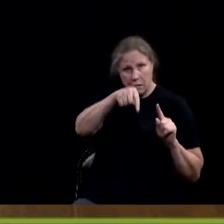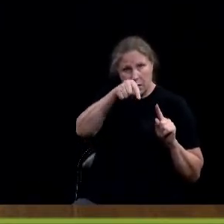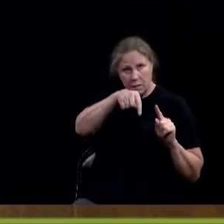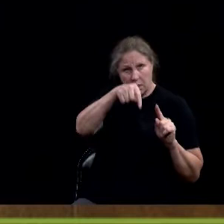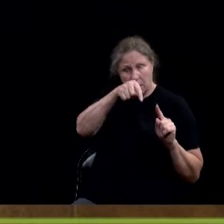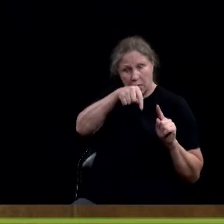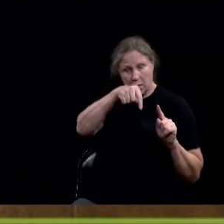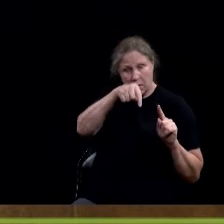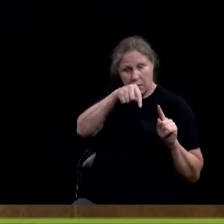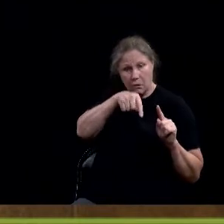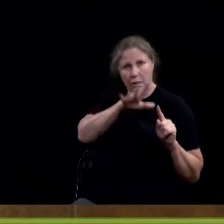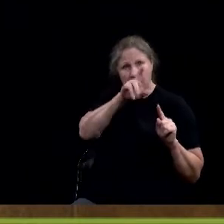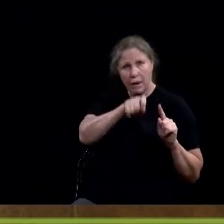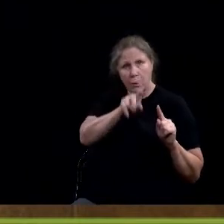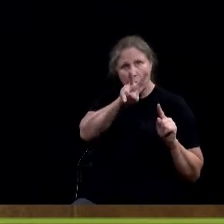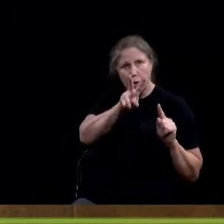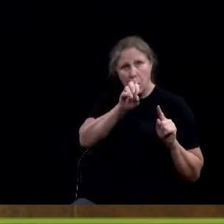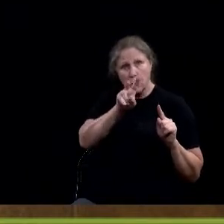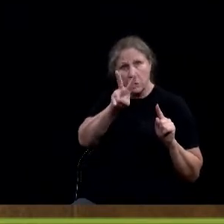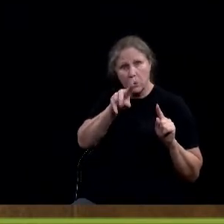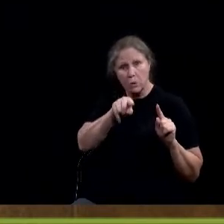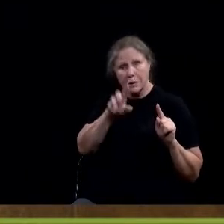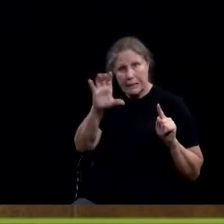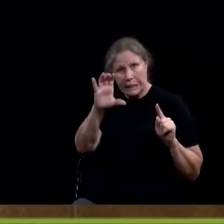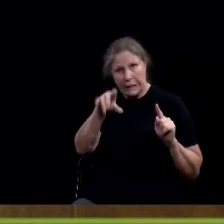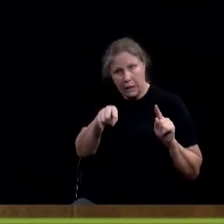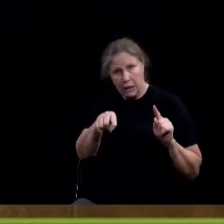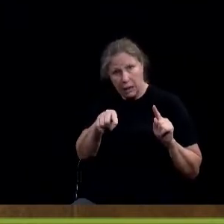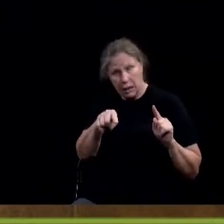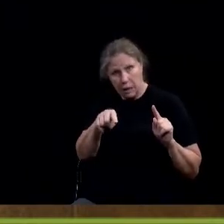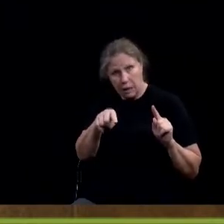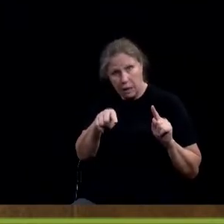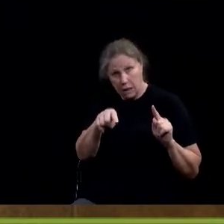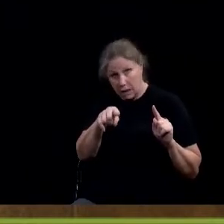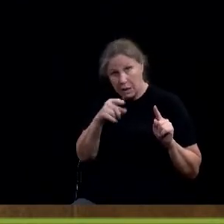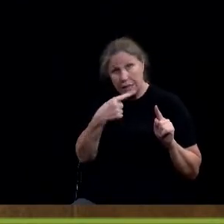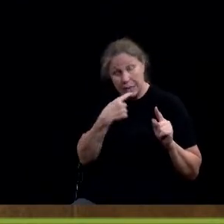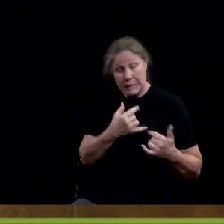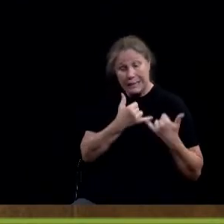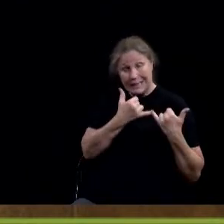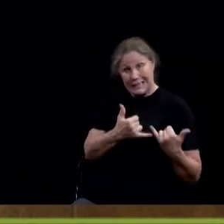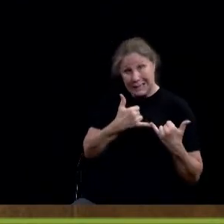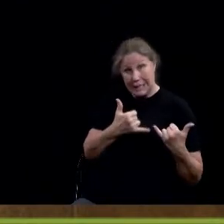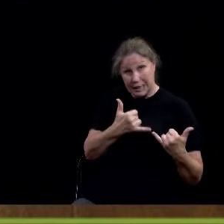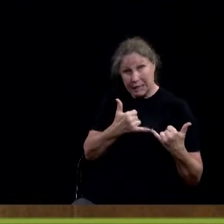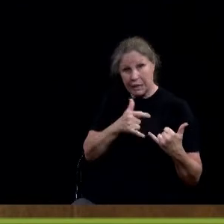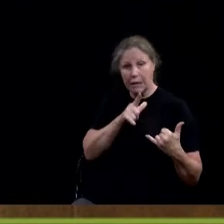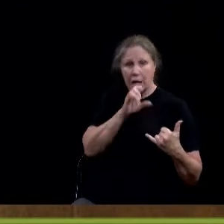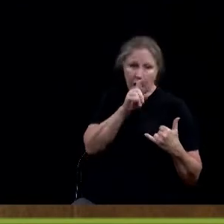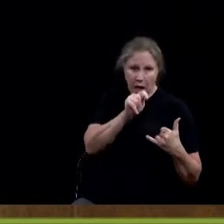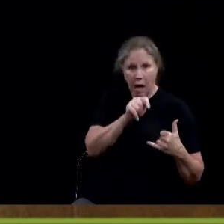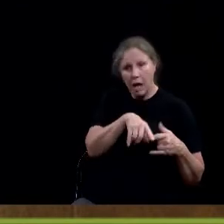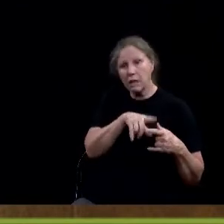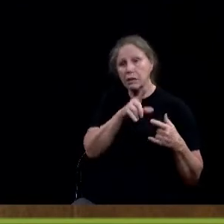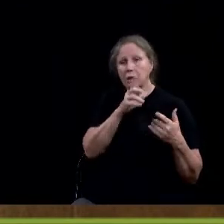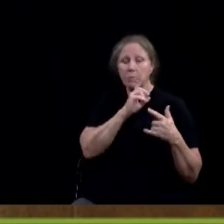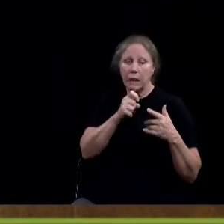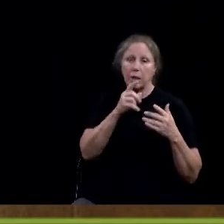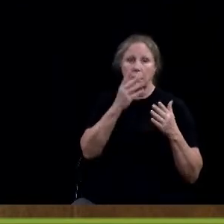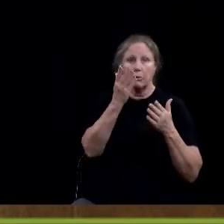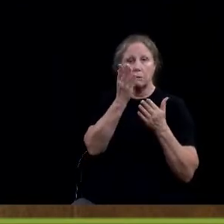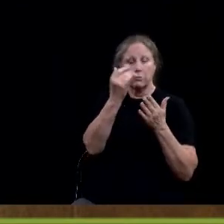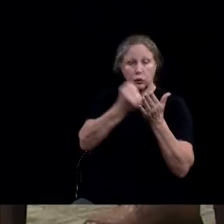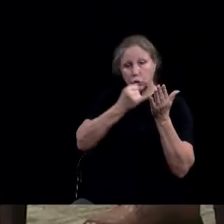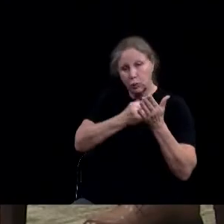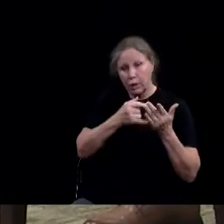5.2012C, where it says existing lots or tracts of land being platted as of September 1? Yes. Is that where you?